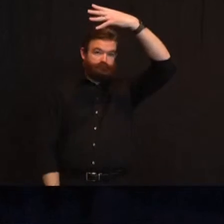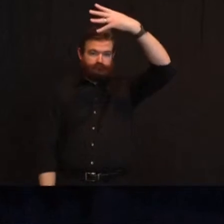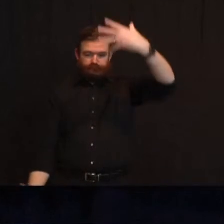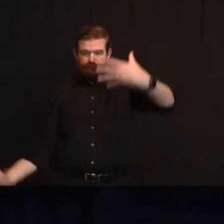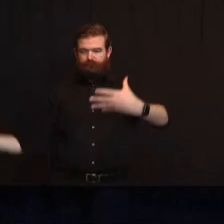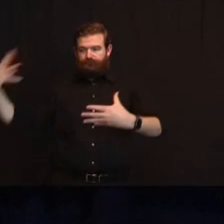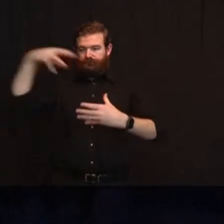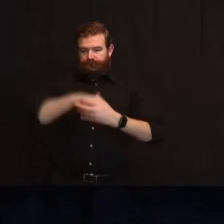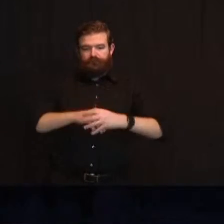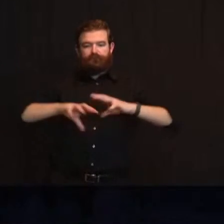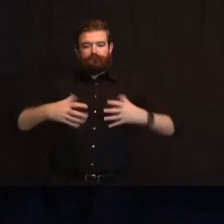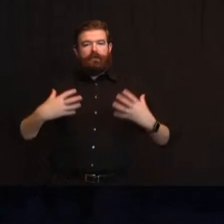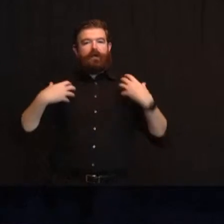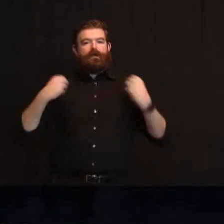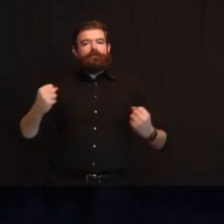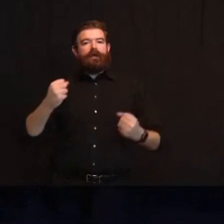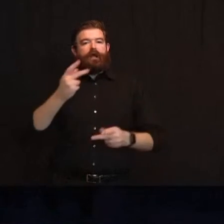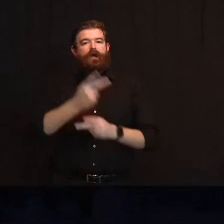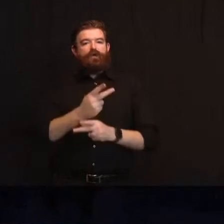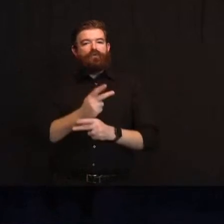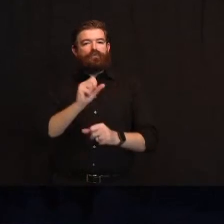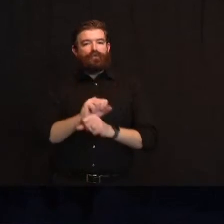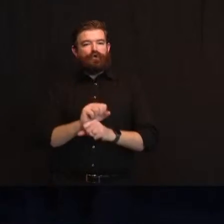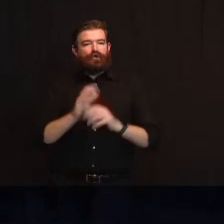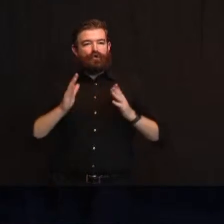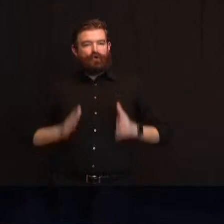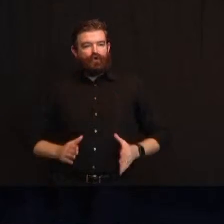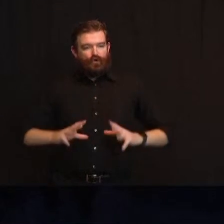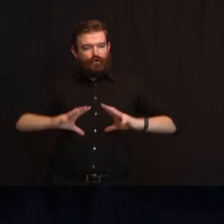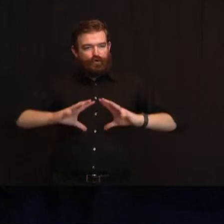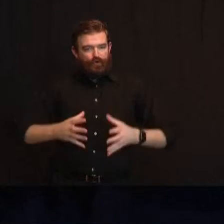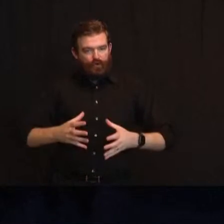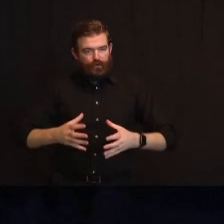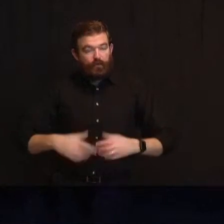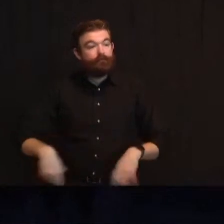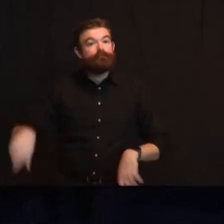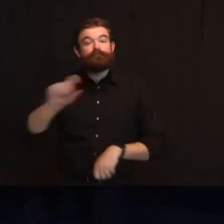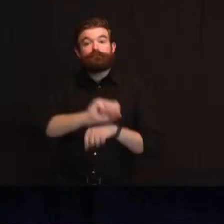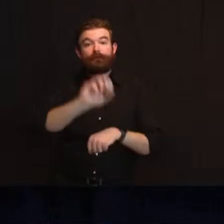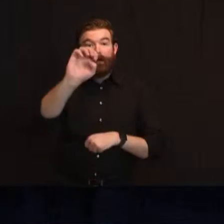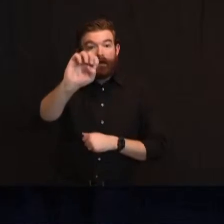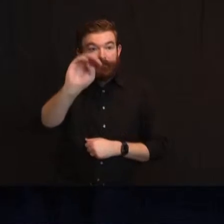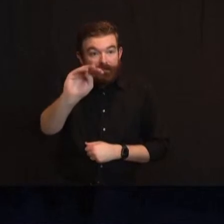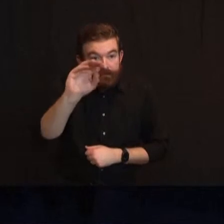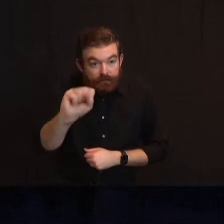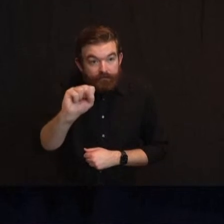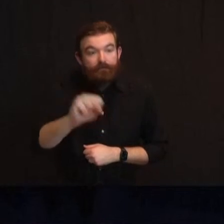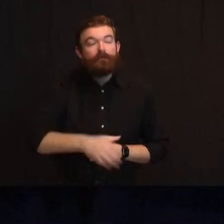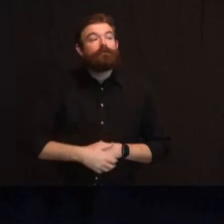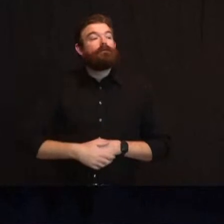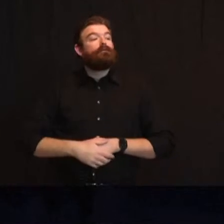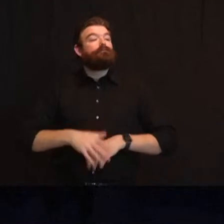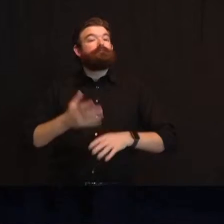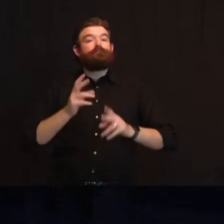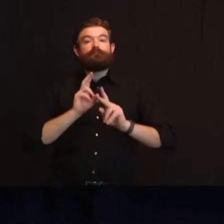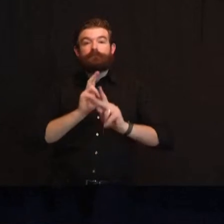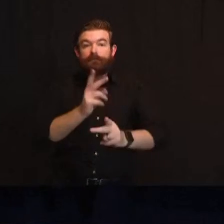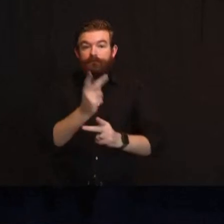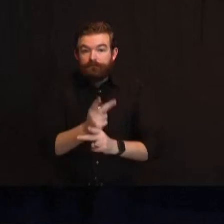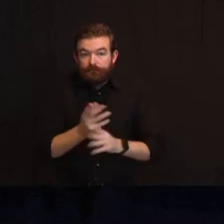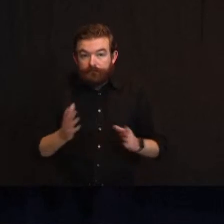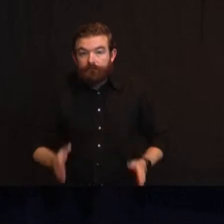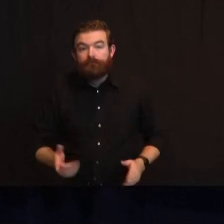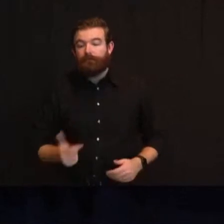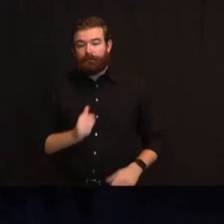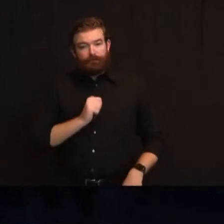in variable venues like EMS, paramedics, funeral care services, and autopsy workers. And